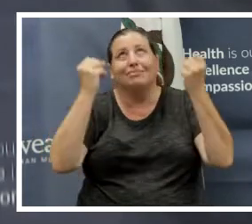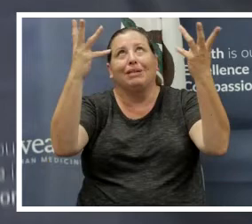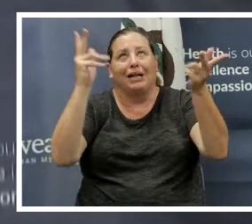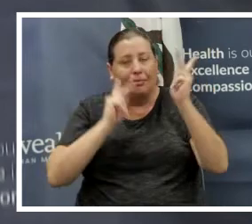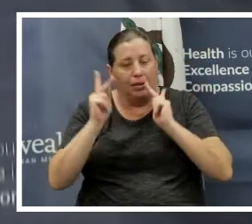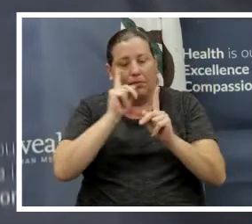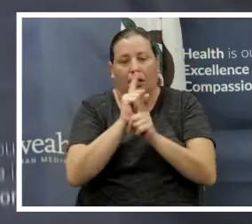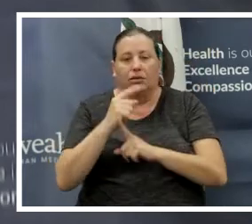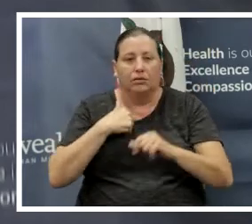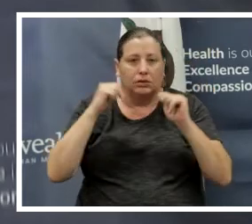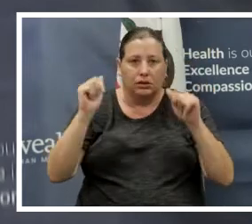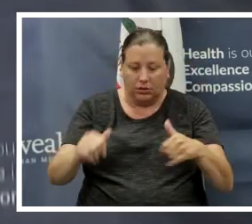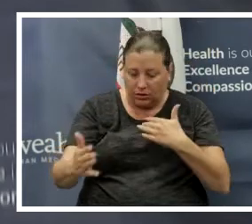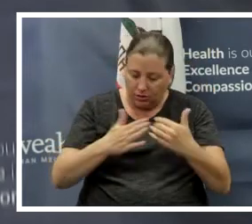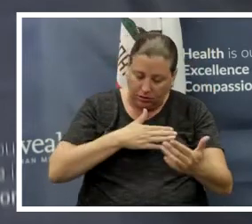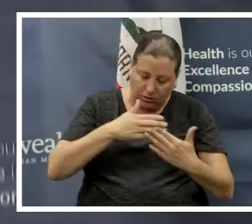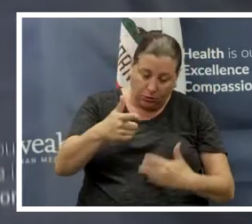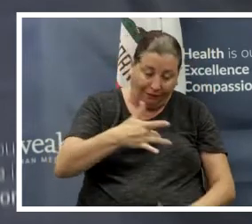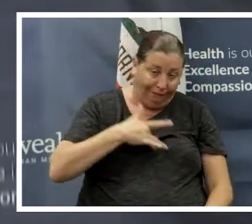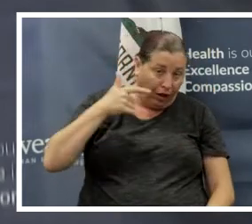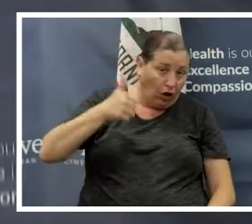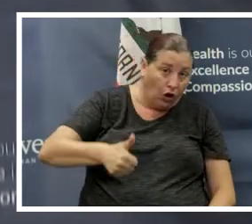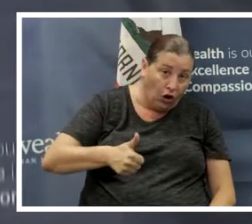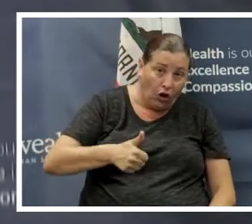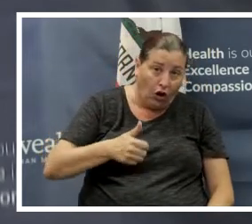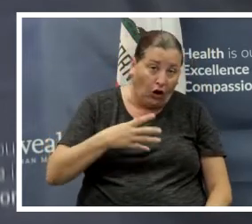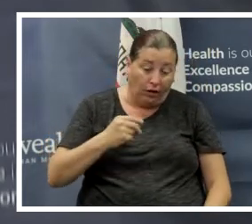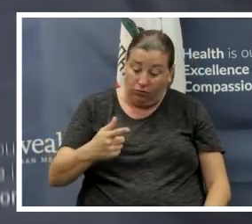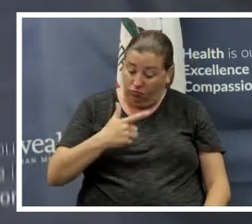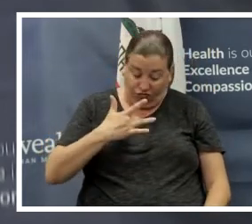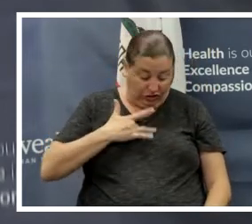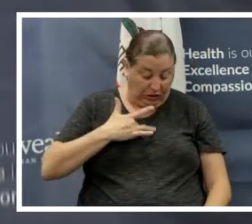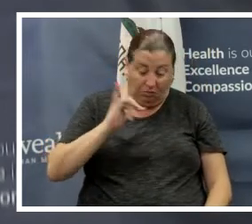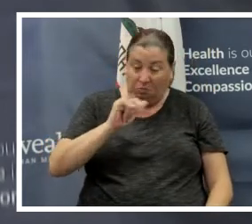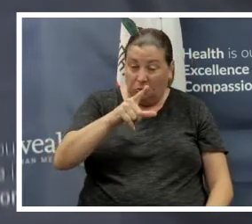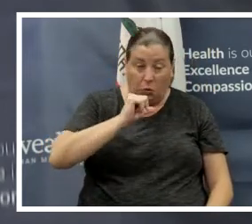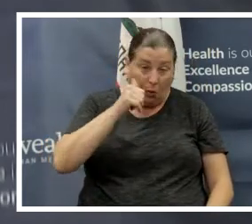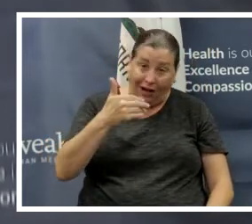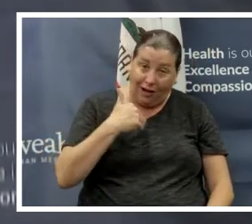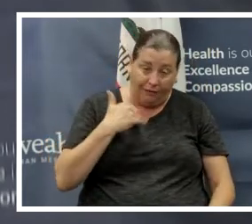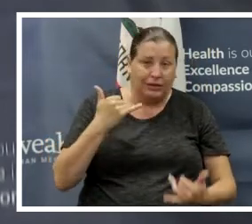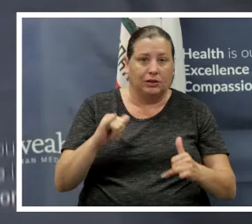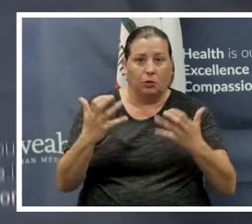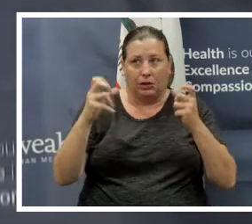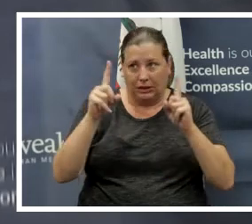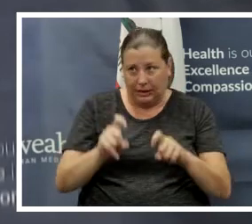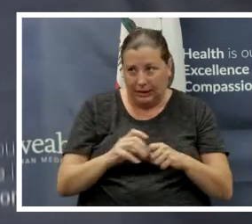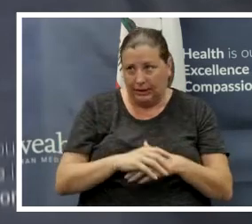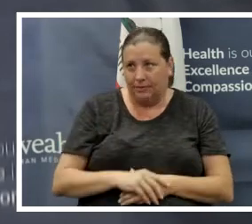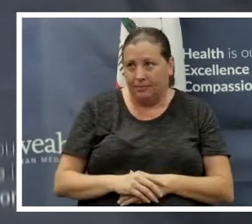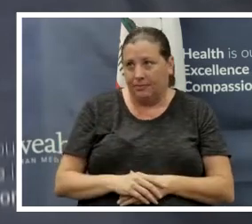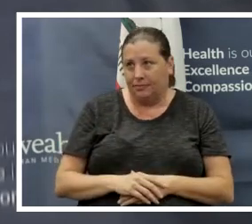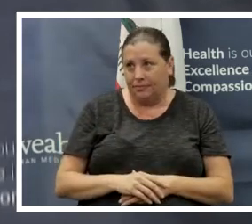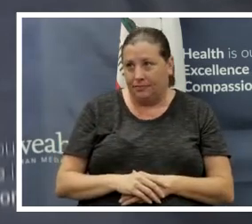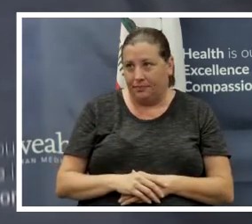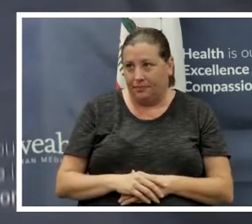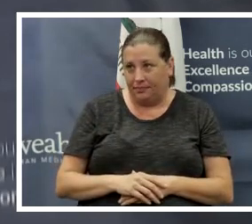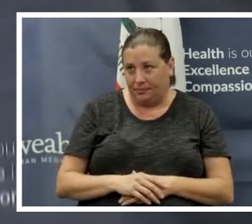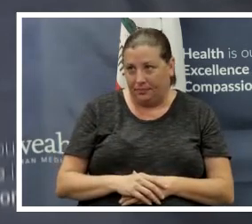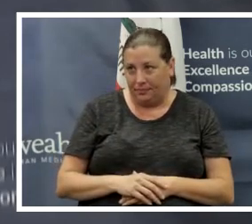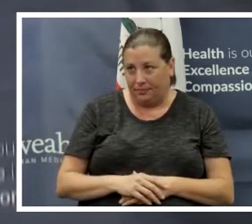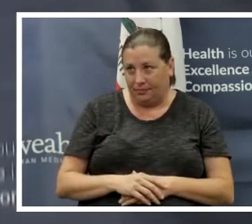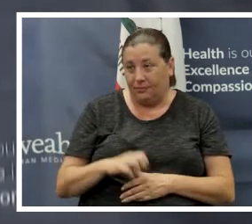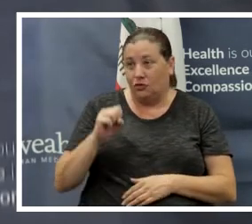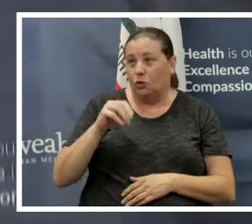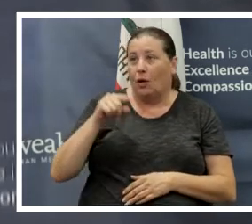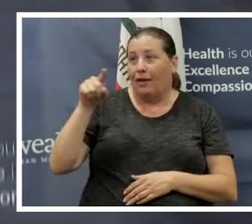Even if you feel well and you're convinced you don't have it, we still want to test you. Okay, so this is a new message than our last town